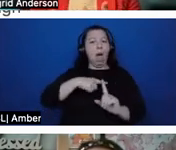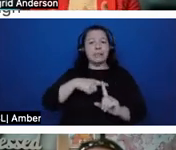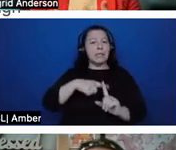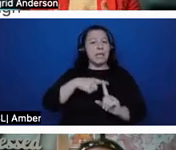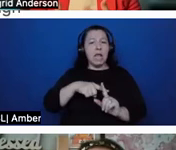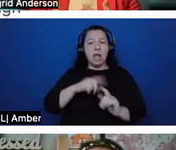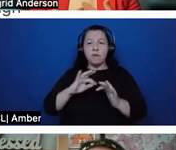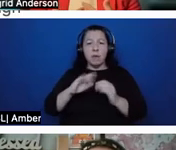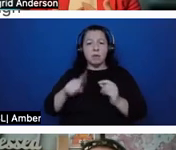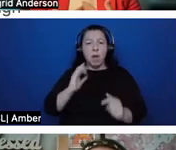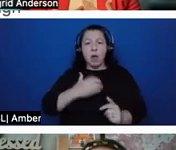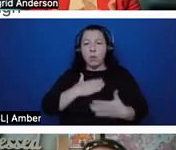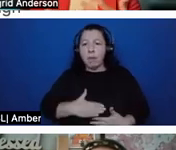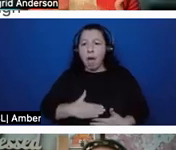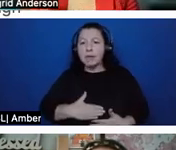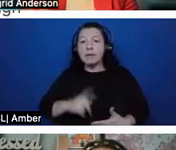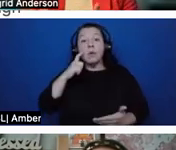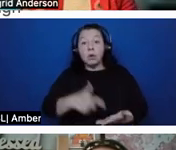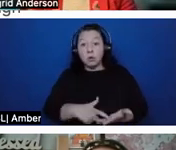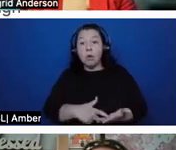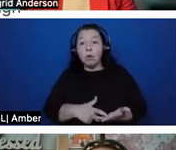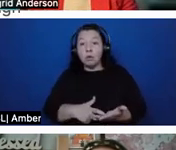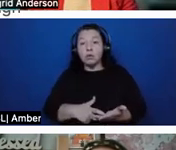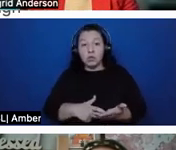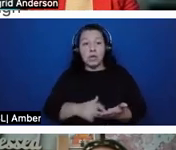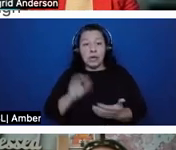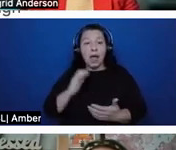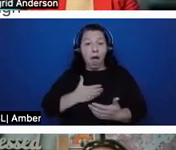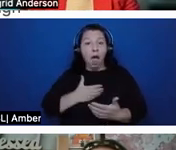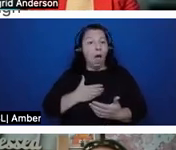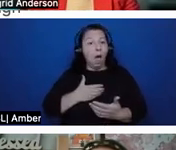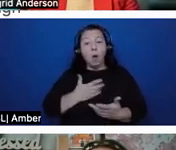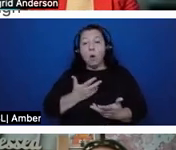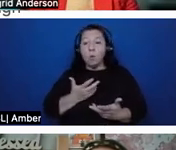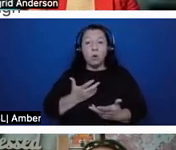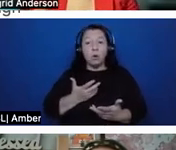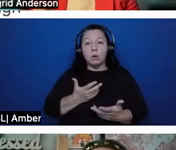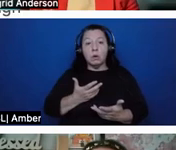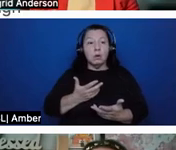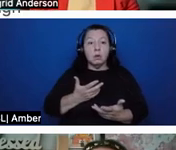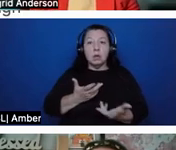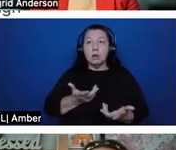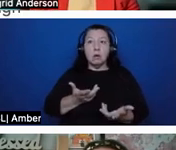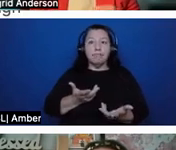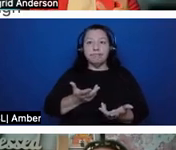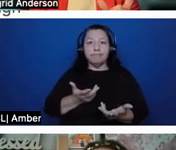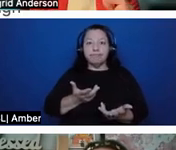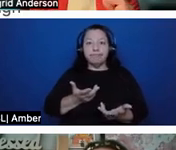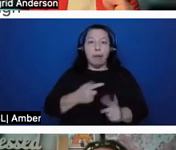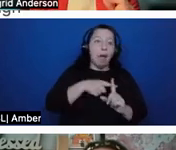and acknowledging the ups and downs without losing that connection. I think